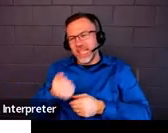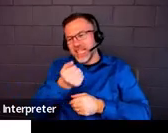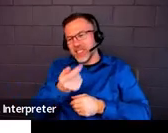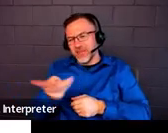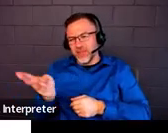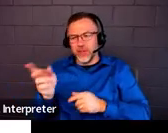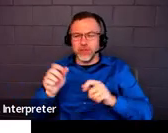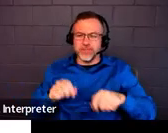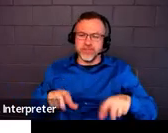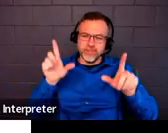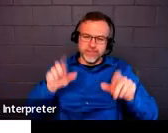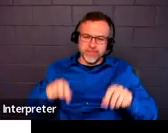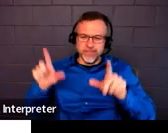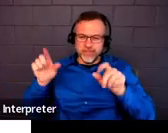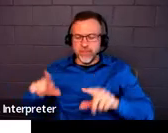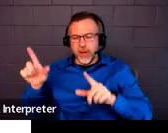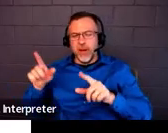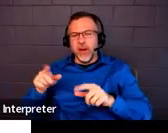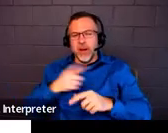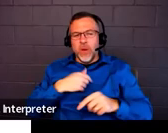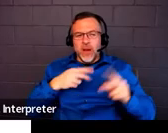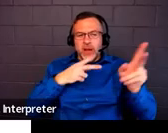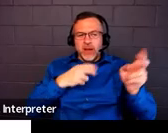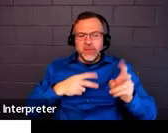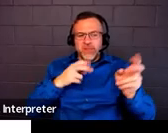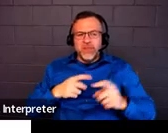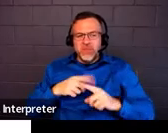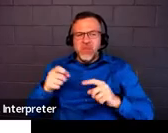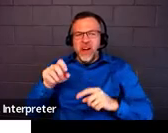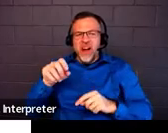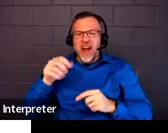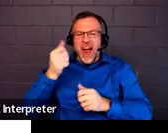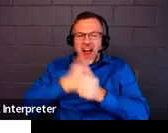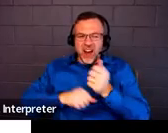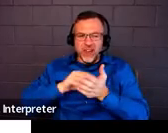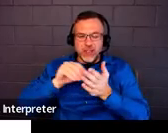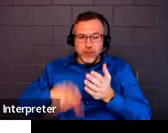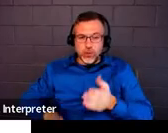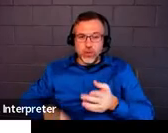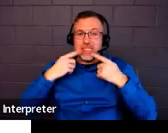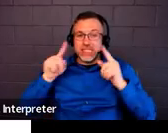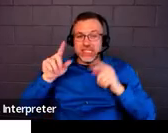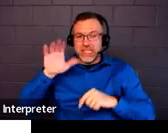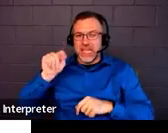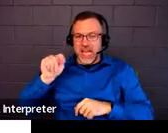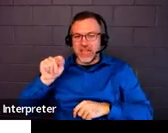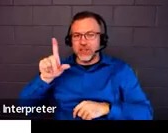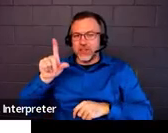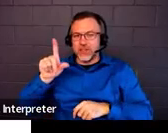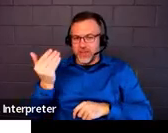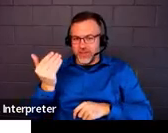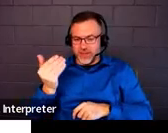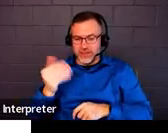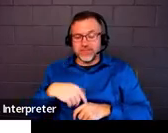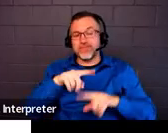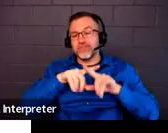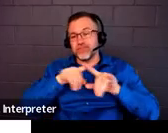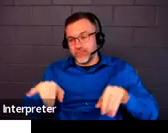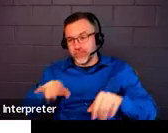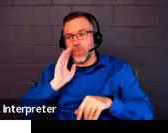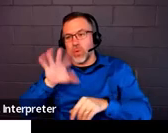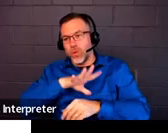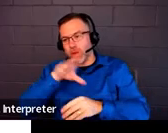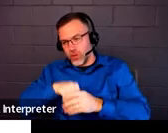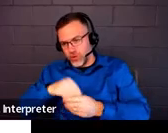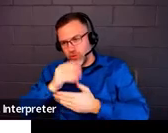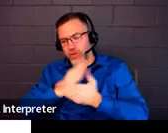the Every Student Succeeds Act, which is the reauthorization of ESEA, which happened in 2015, as well as we're going to include some of the